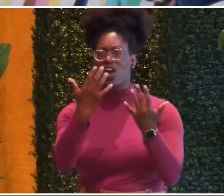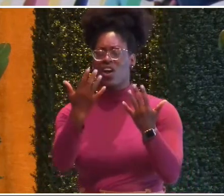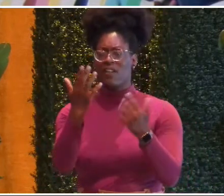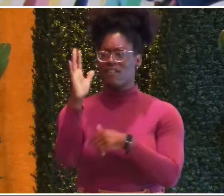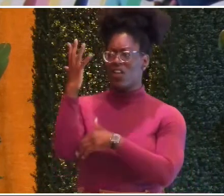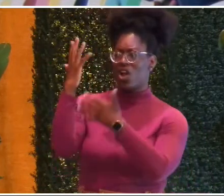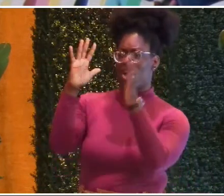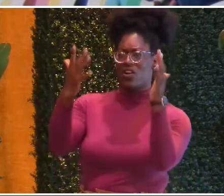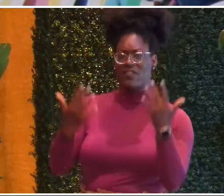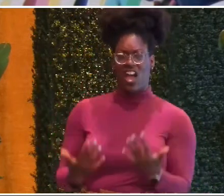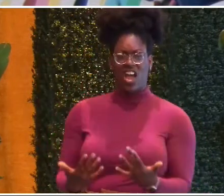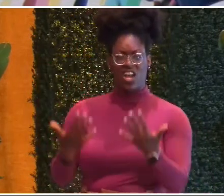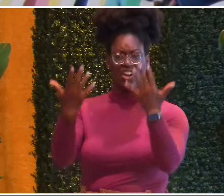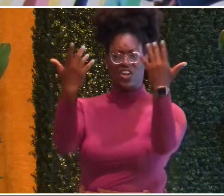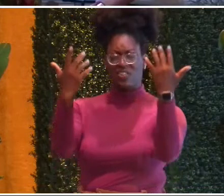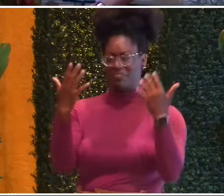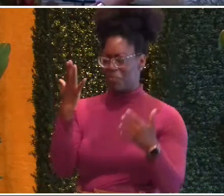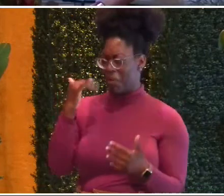of our lives.